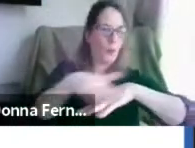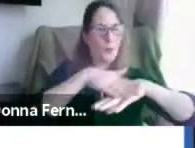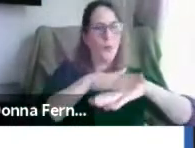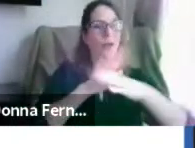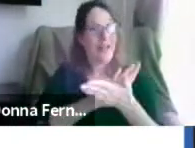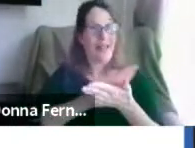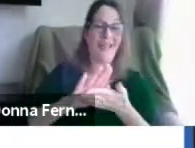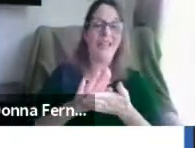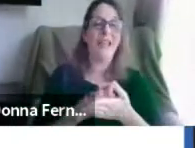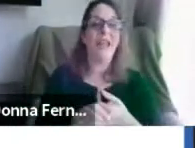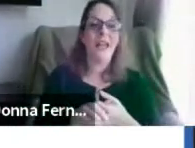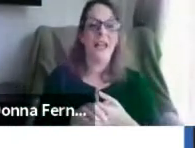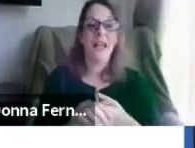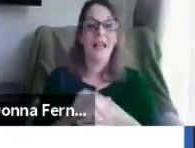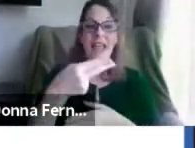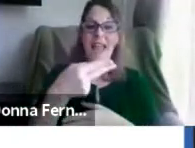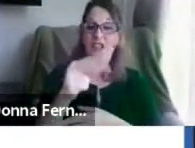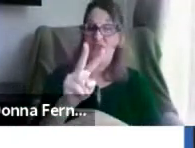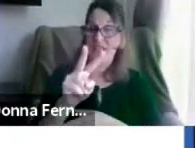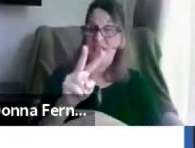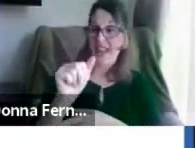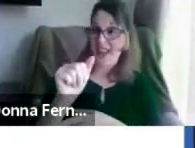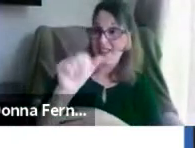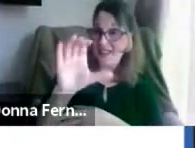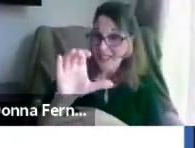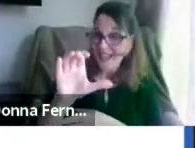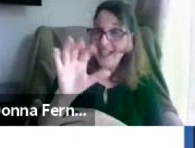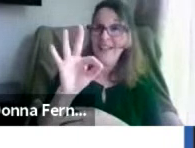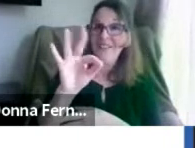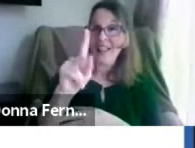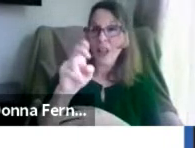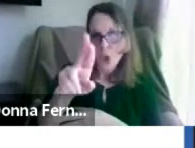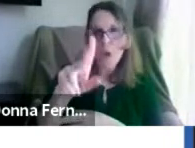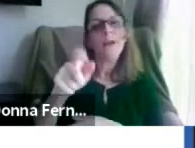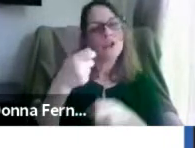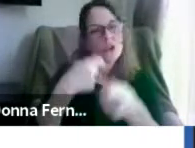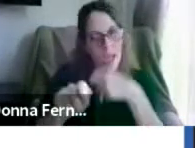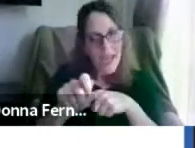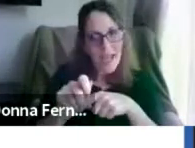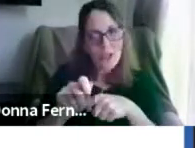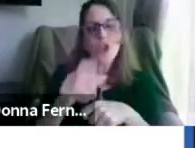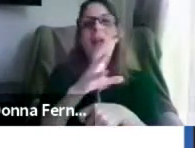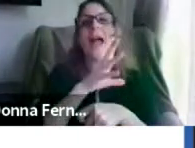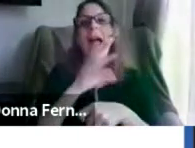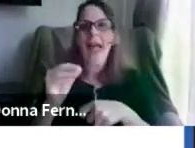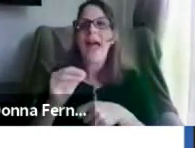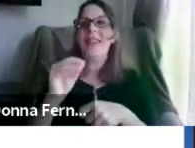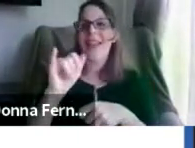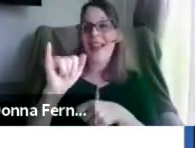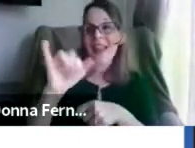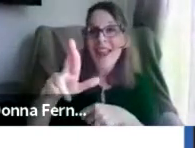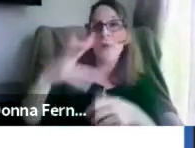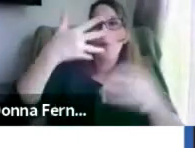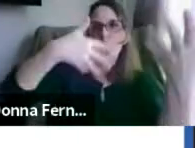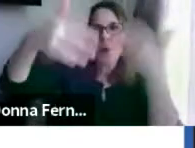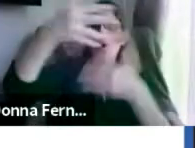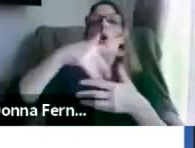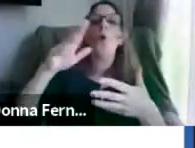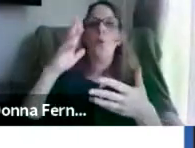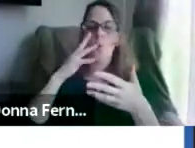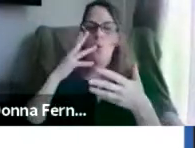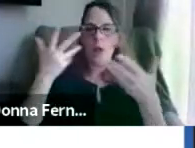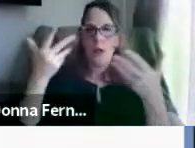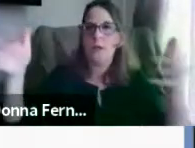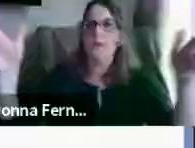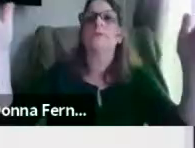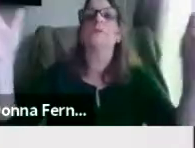Additionally, HVAC filters should be changed again, and ventilation should be increased also. That's going to filter out any of those